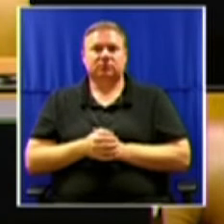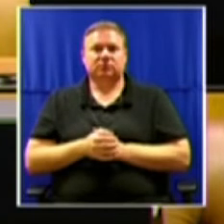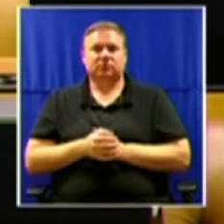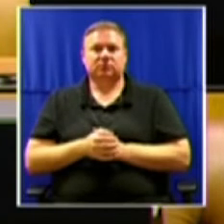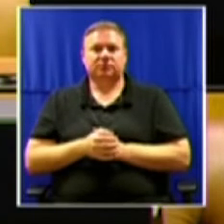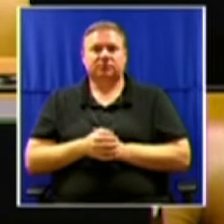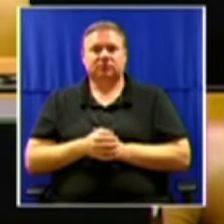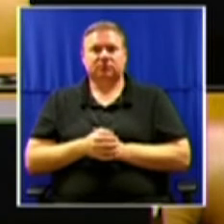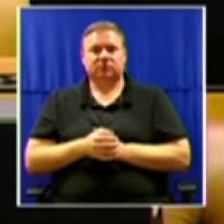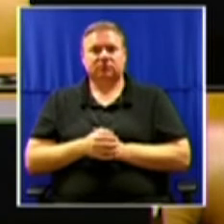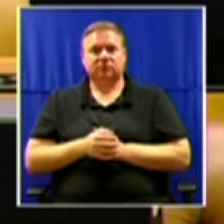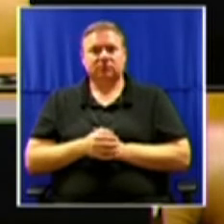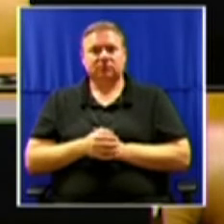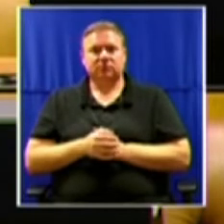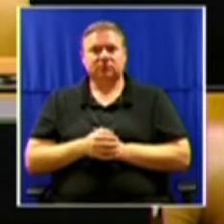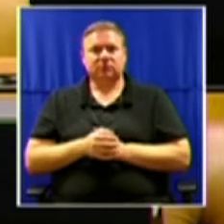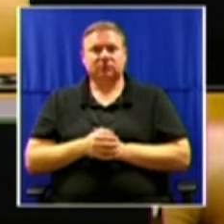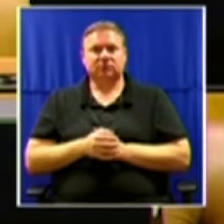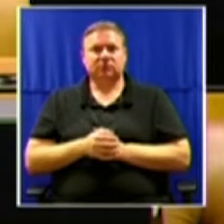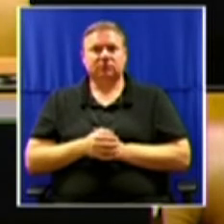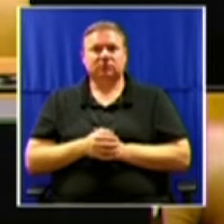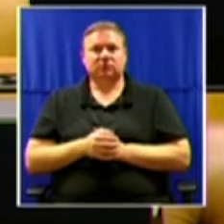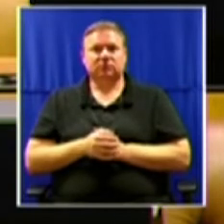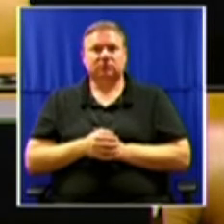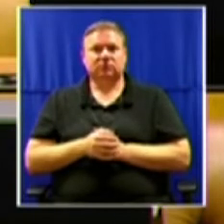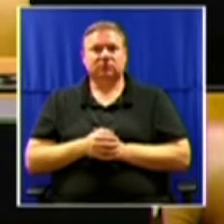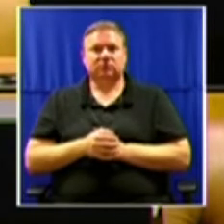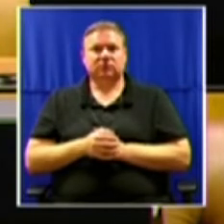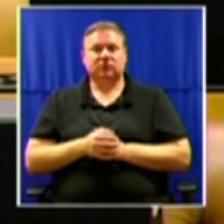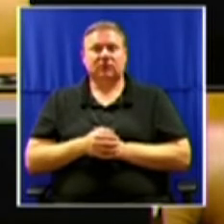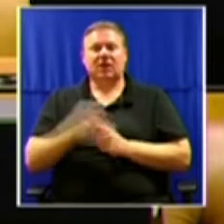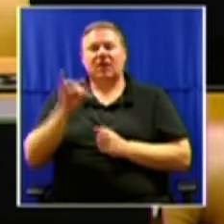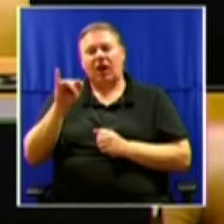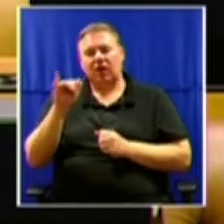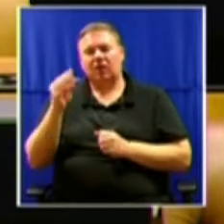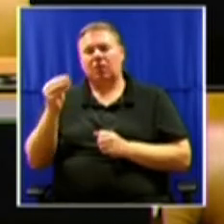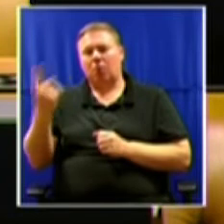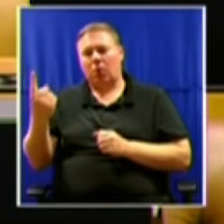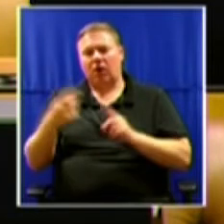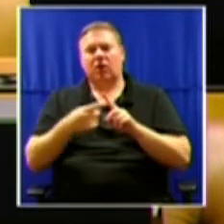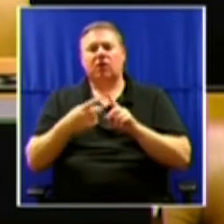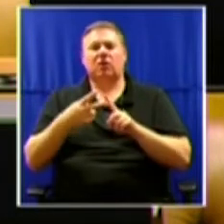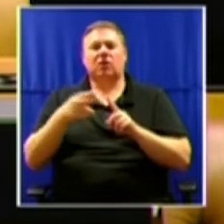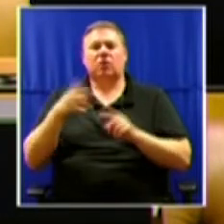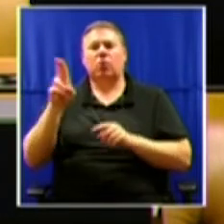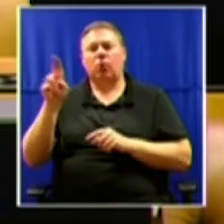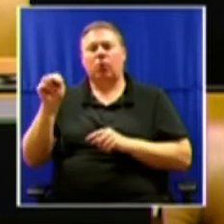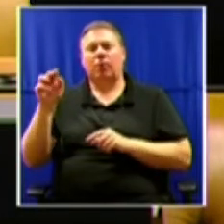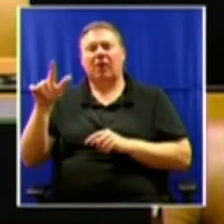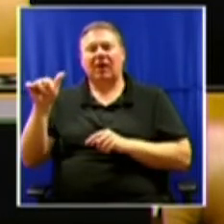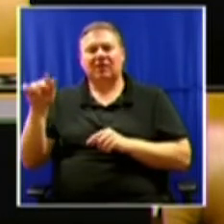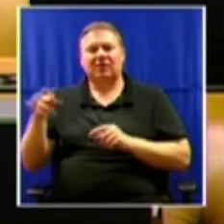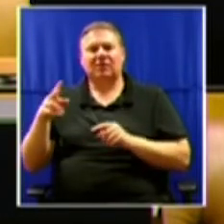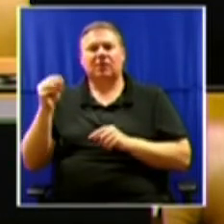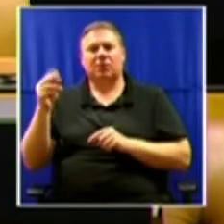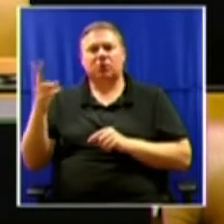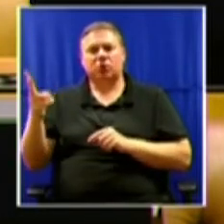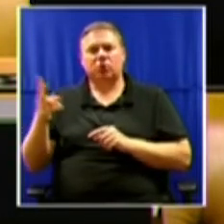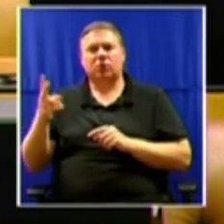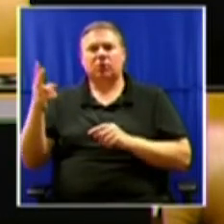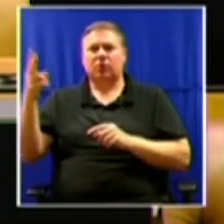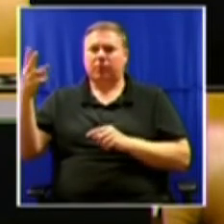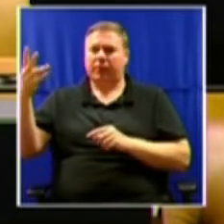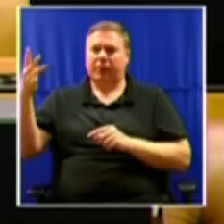that Inanda will be number 1, Umlazi will be number 2. I think of late, Nyanga and Walanga will be